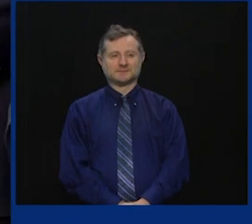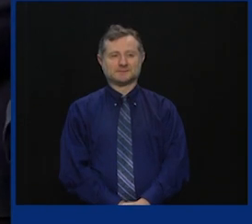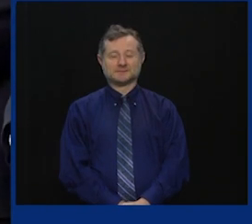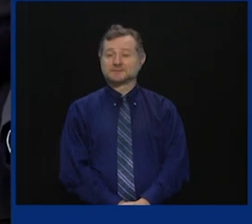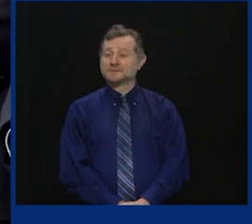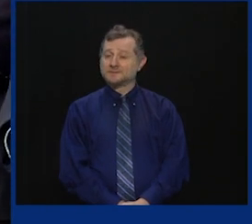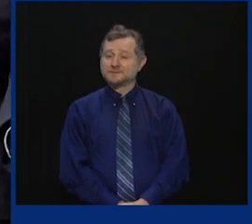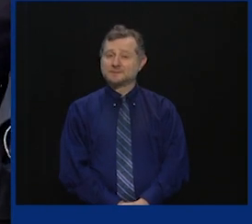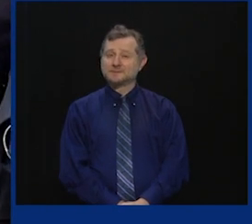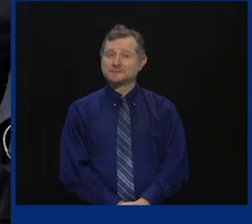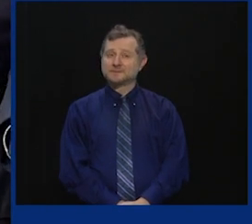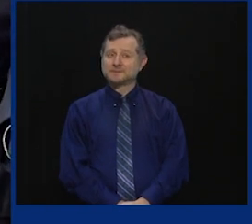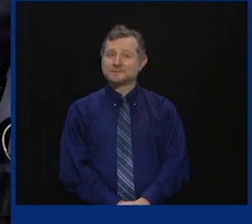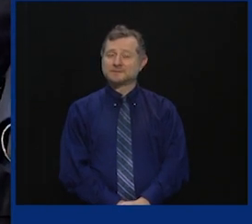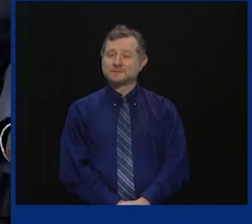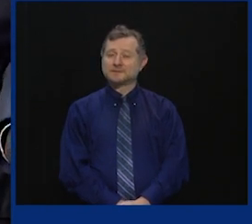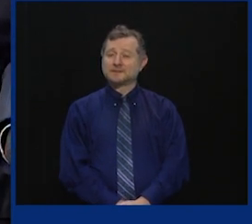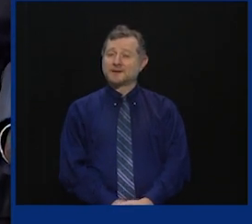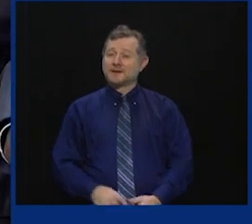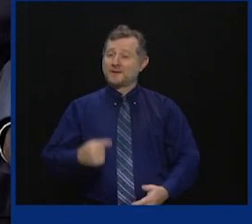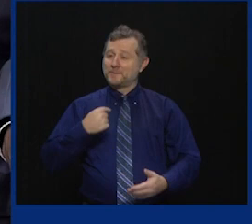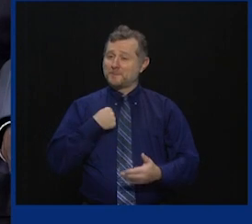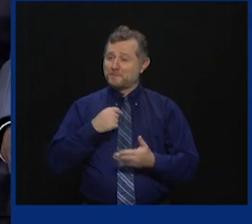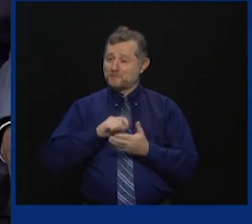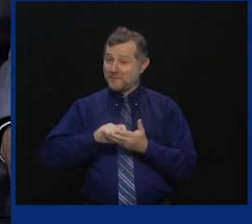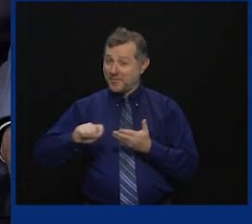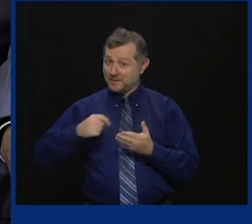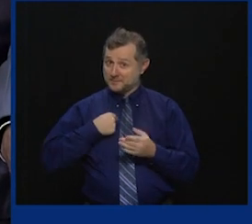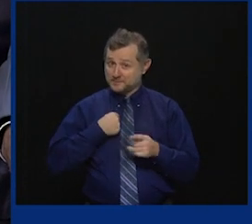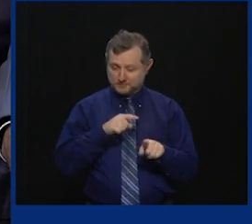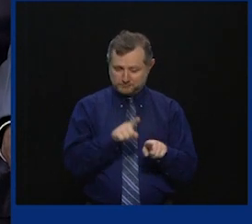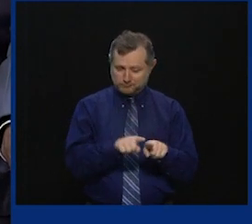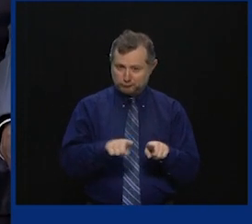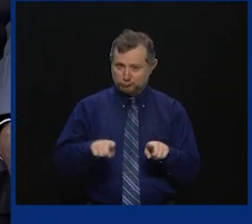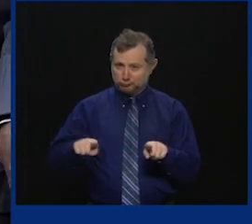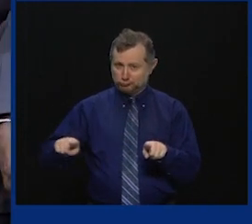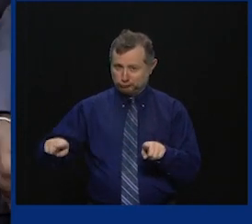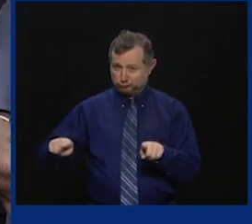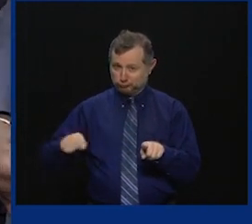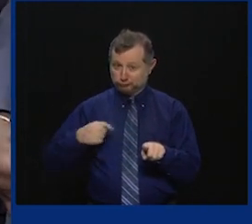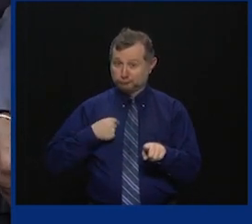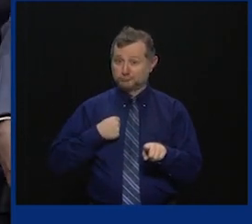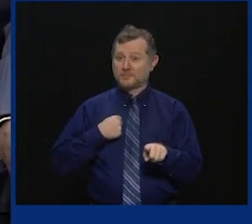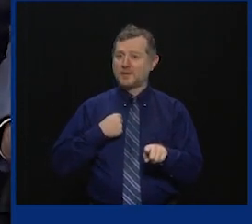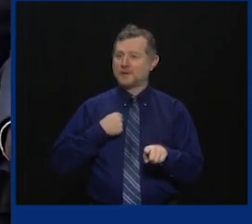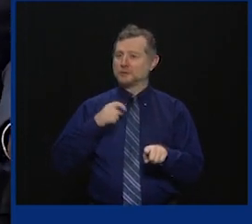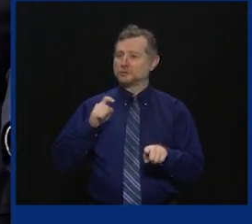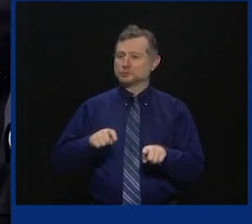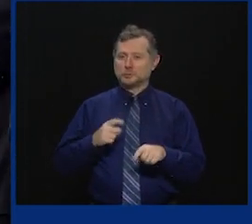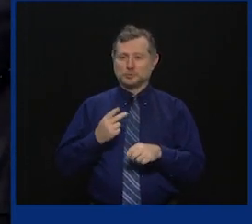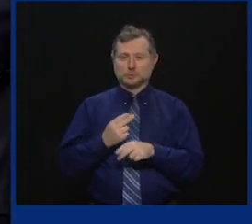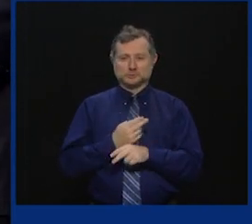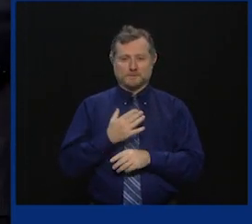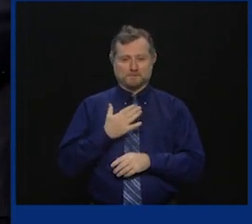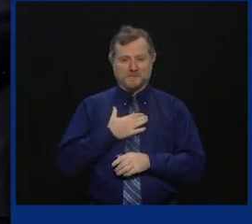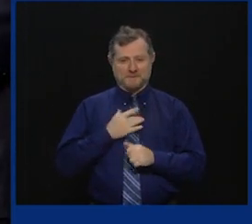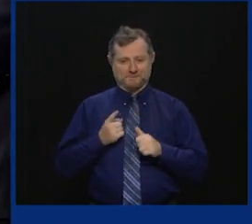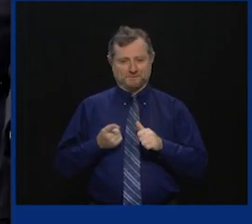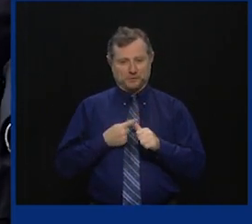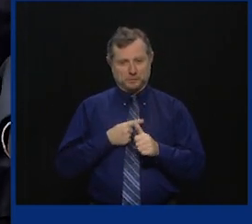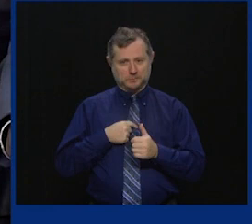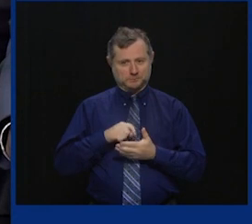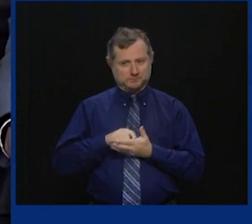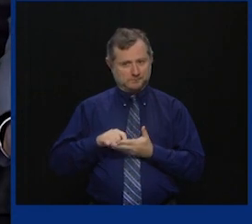All these pens, I probably should have stuck with my original name, which is Kathleen Mary Courtney Hochul. But it says Kathy Hochul, so I'll